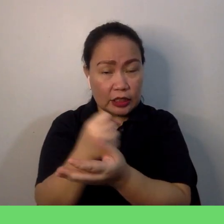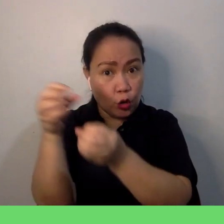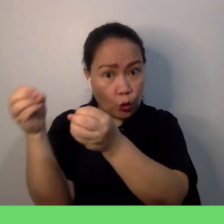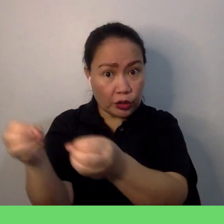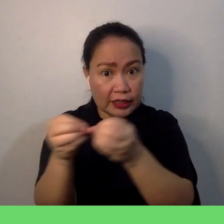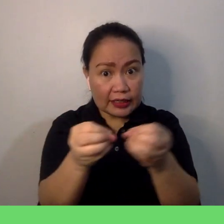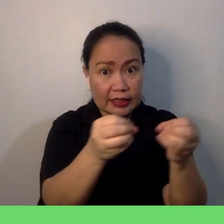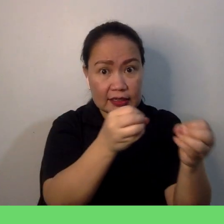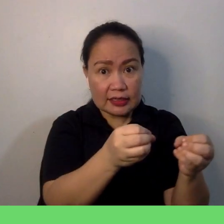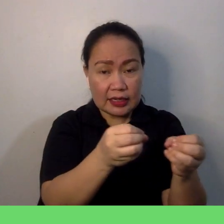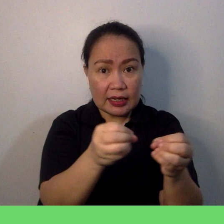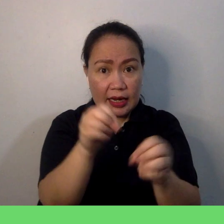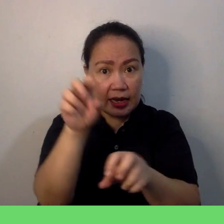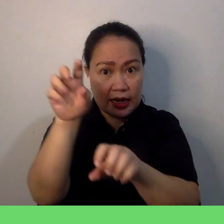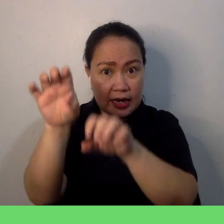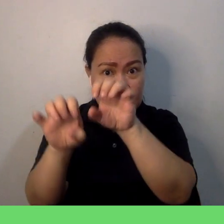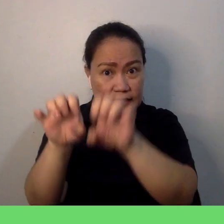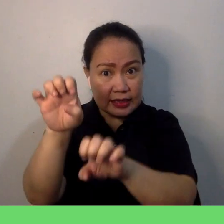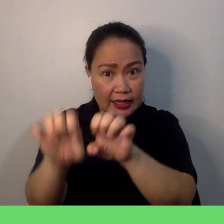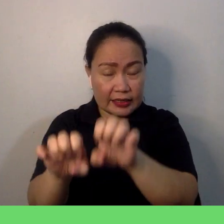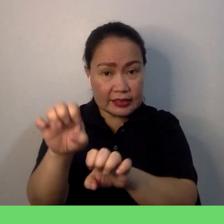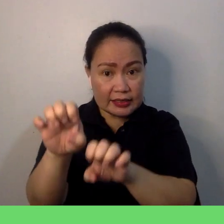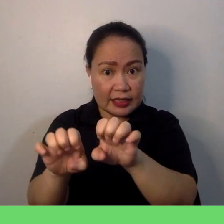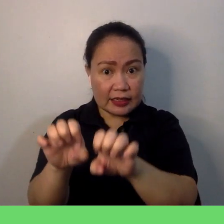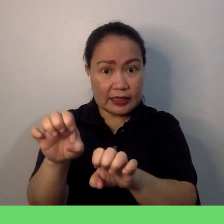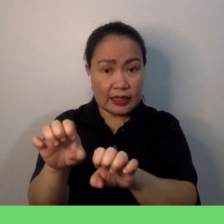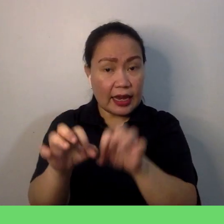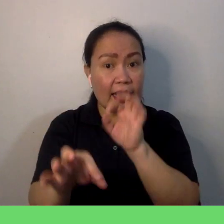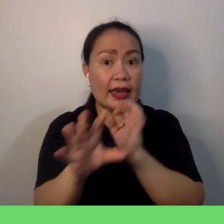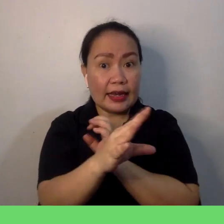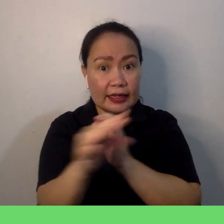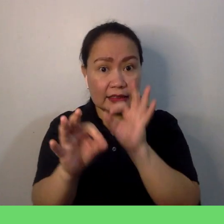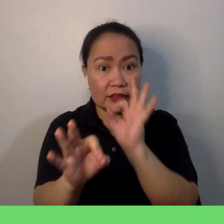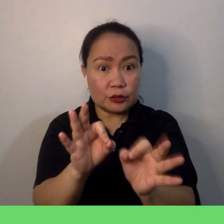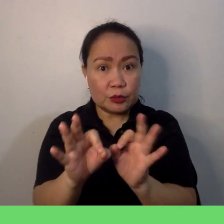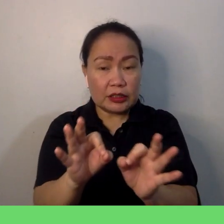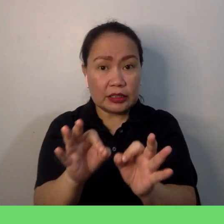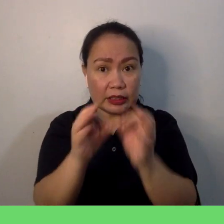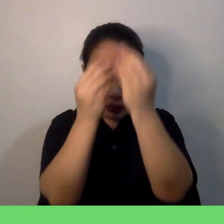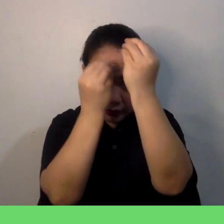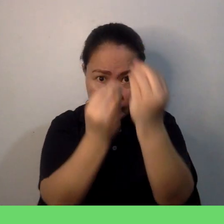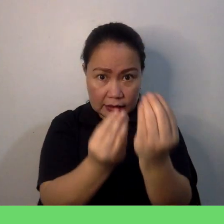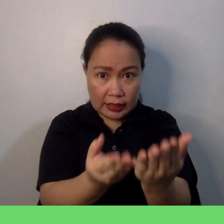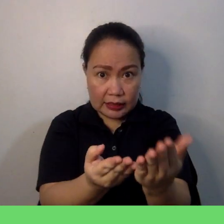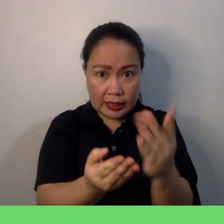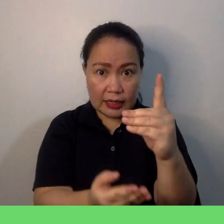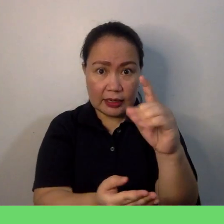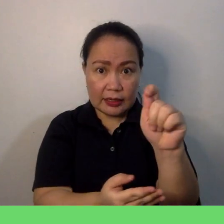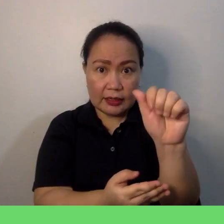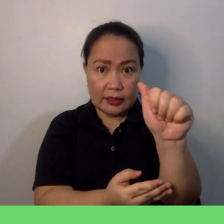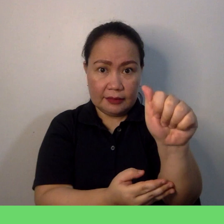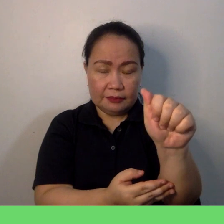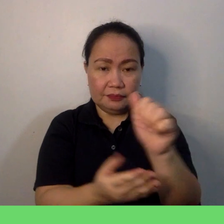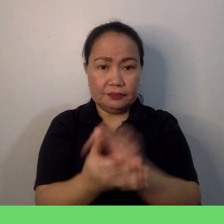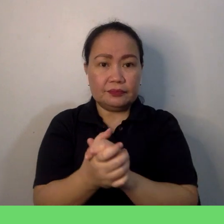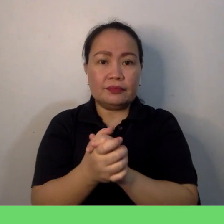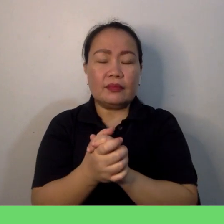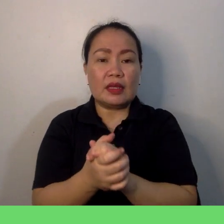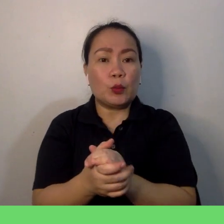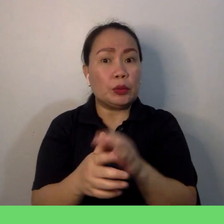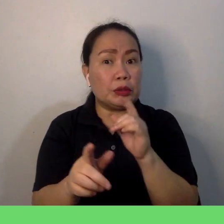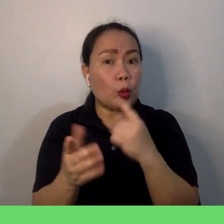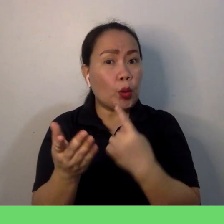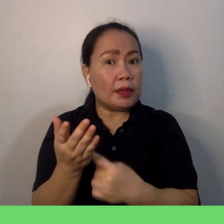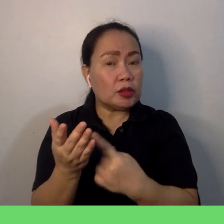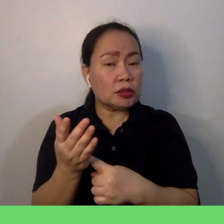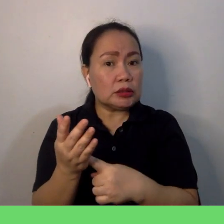organizing, analyzing, and interpreting data. So when we talk about statistics, this